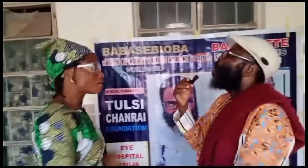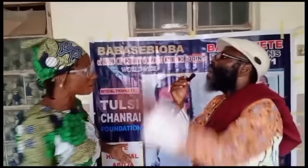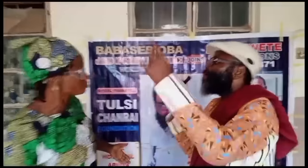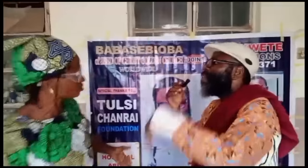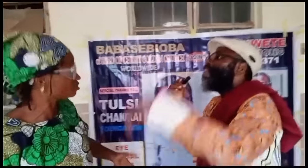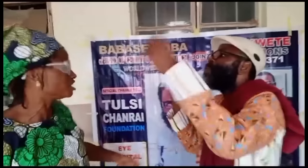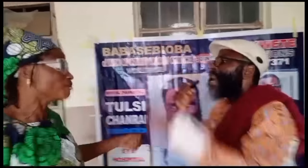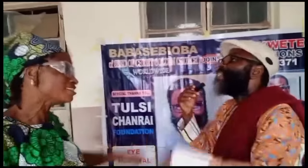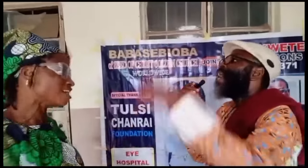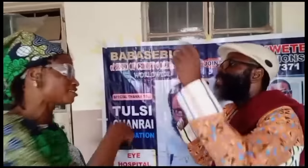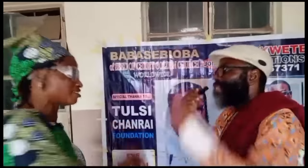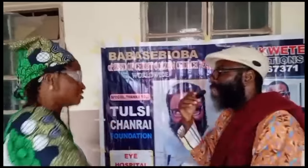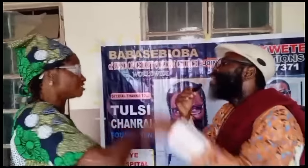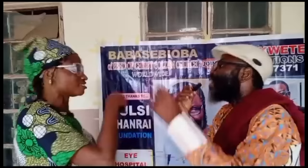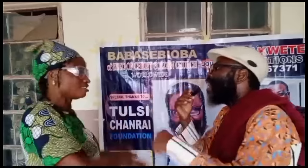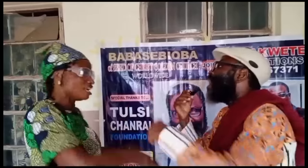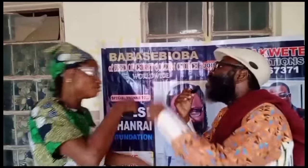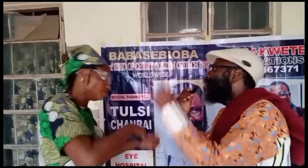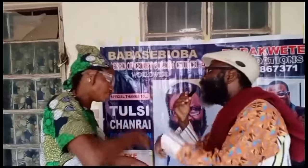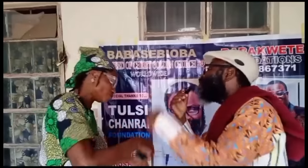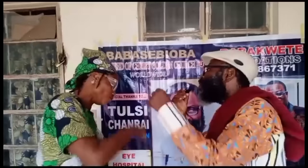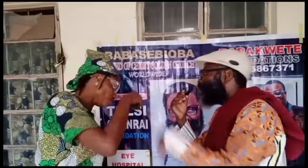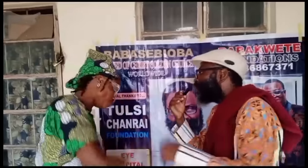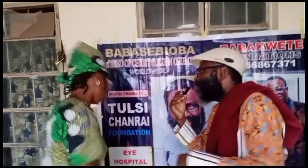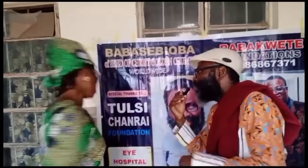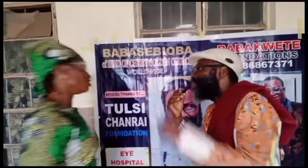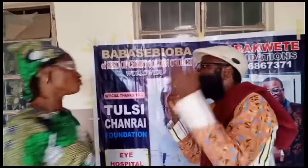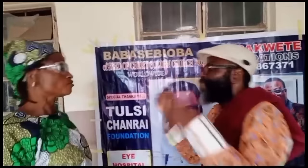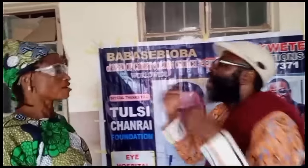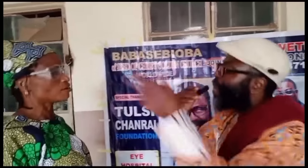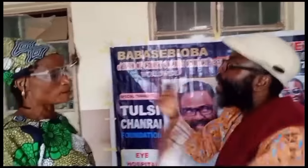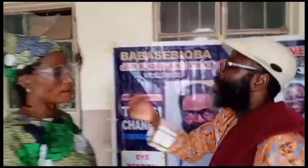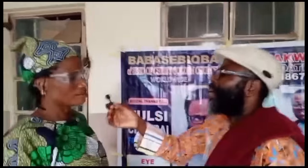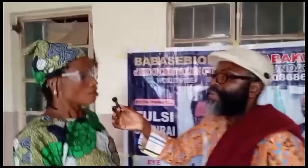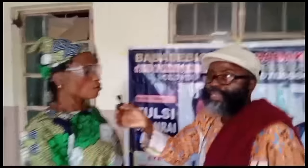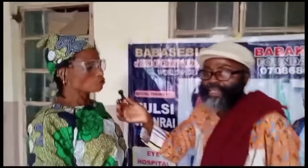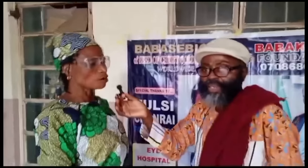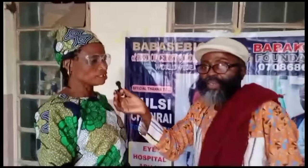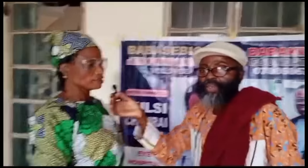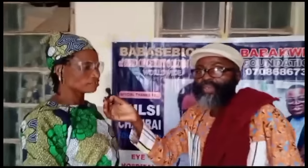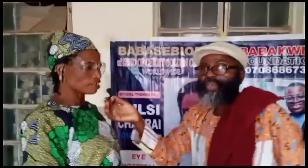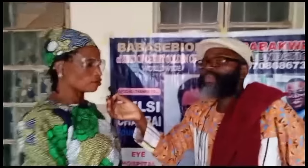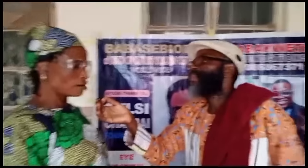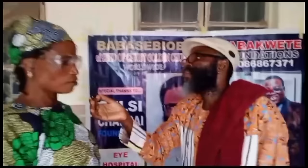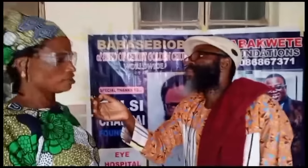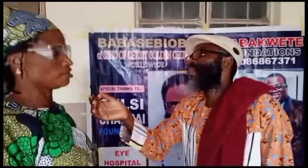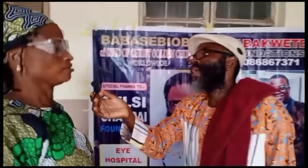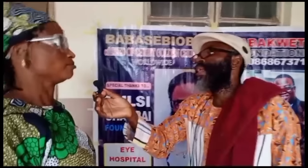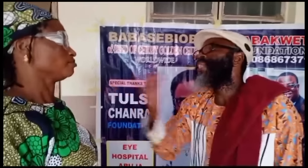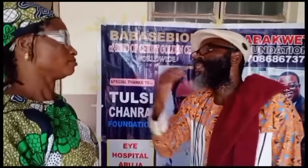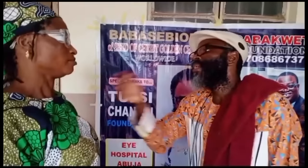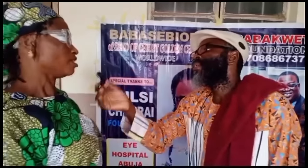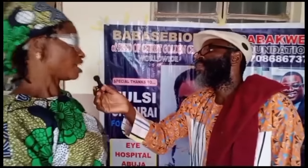mi lala ba se ore emergency gele o lo to se e se pe lo na pe o ru ko mi ni Rachel